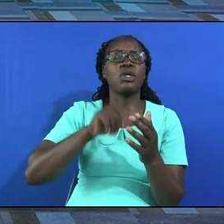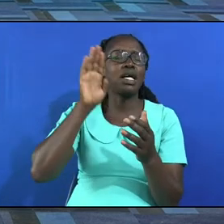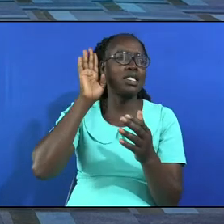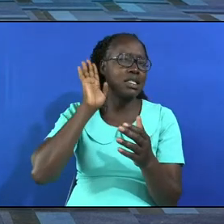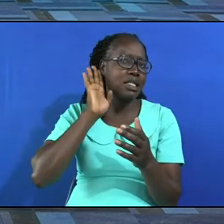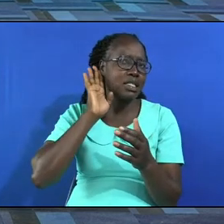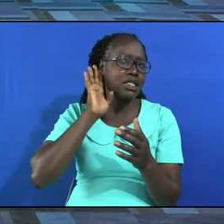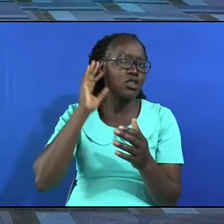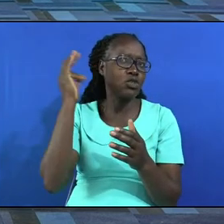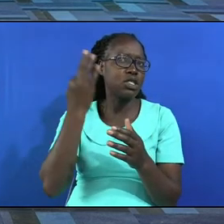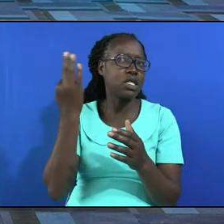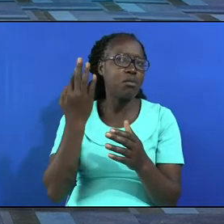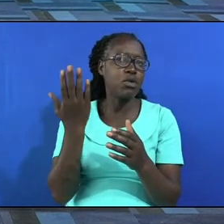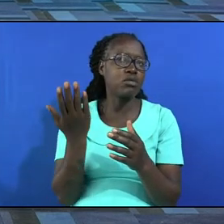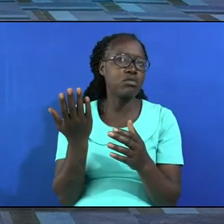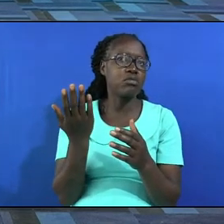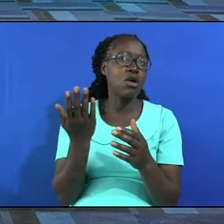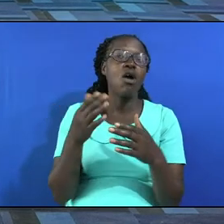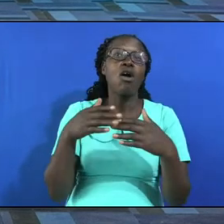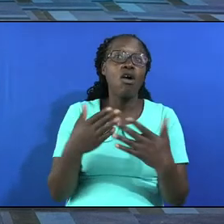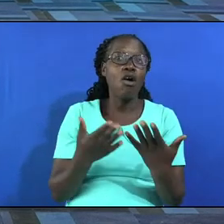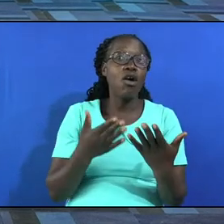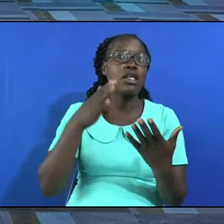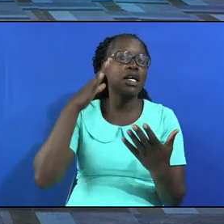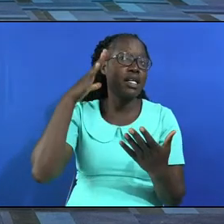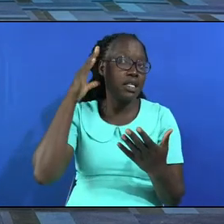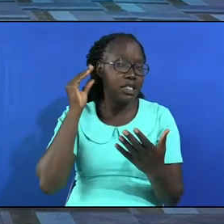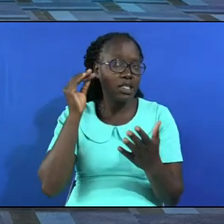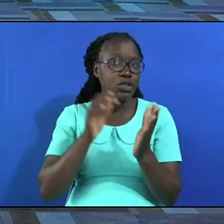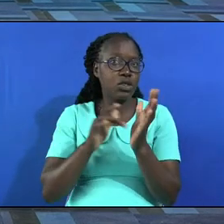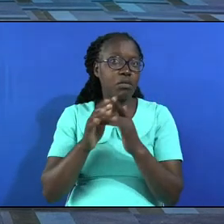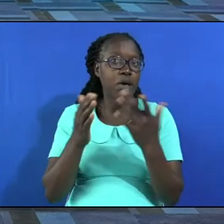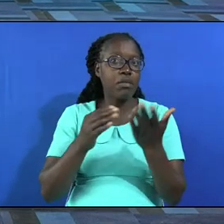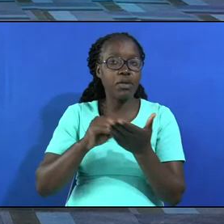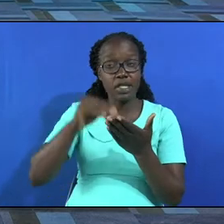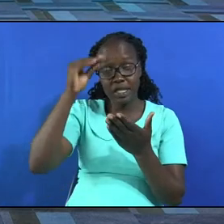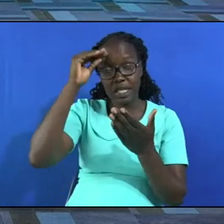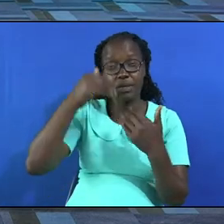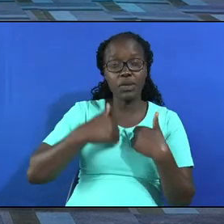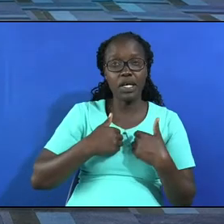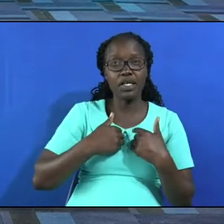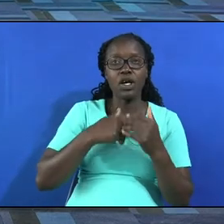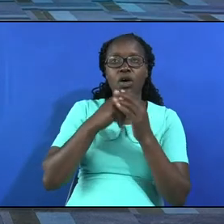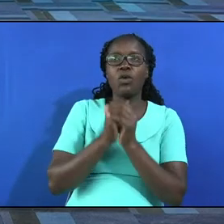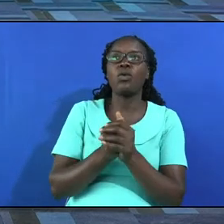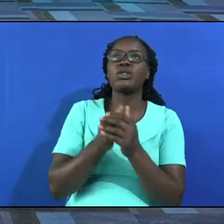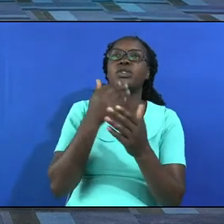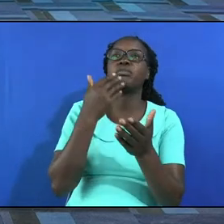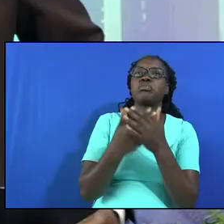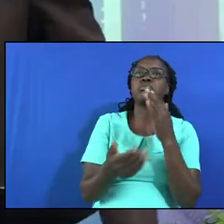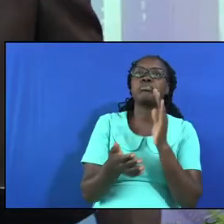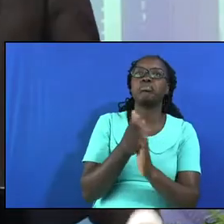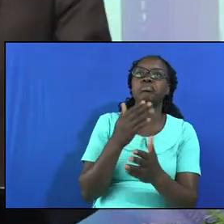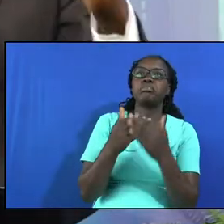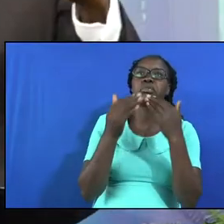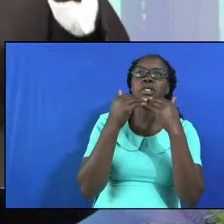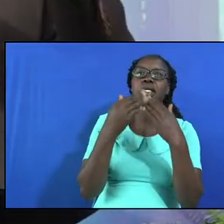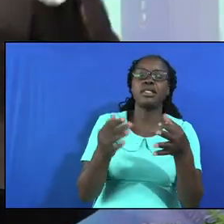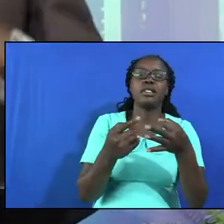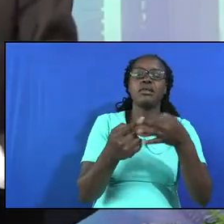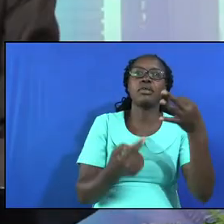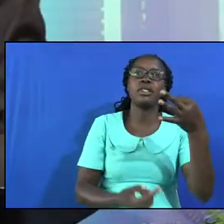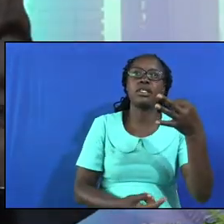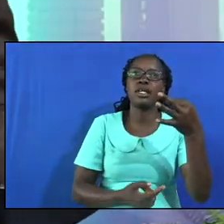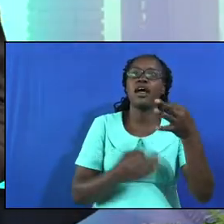listen to this sermon or listen to the Bible study that we had, worship will not have taken place. Number